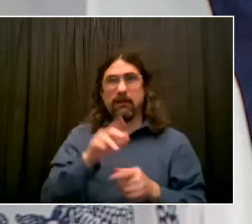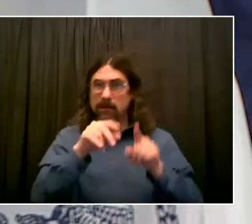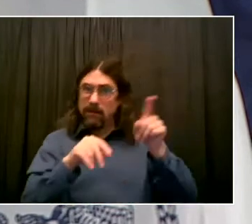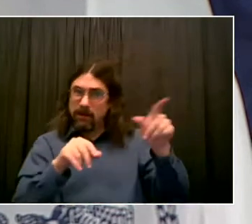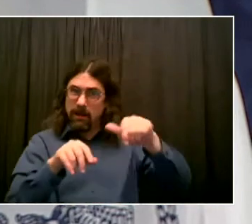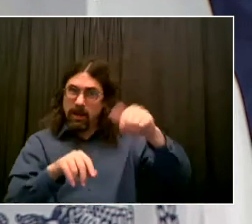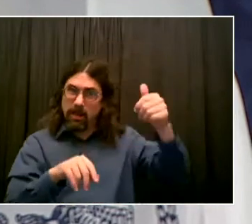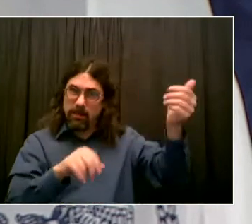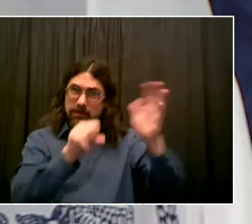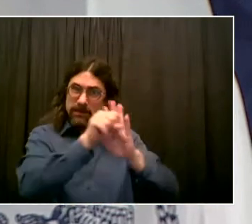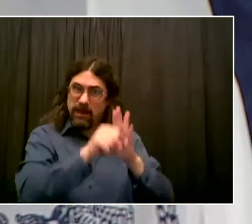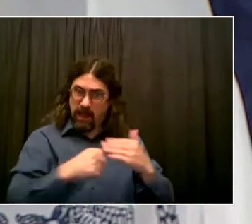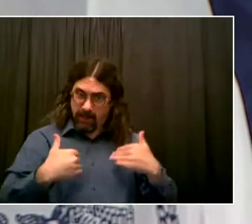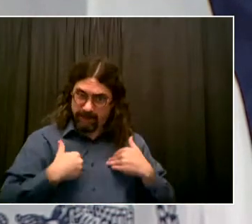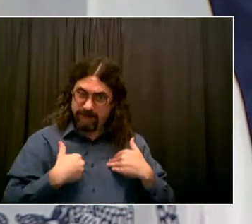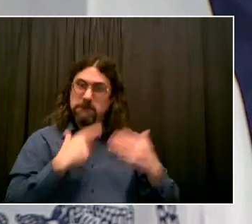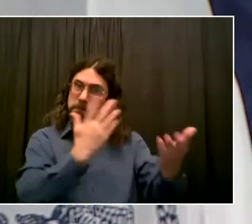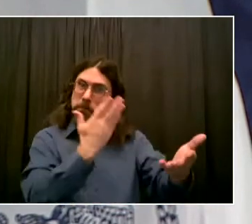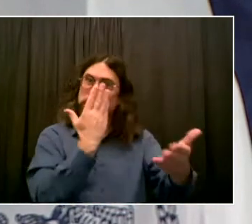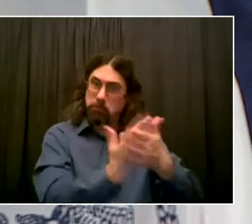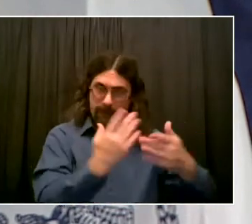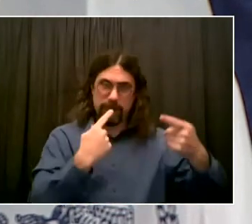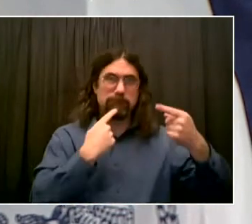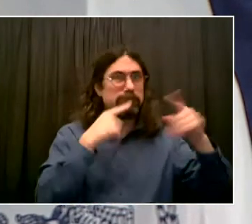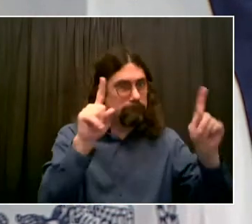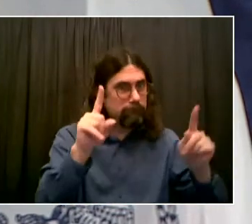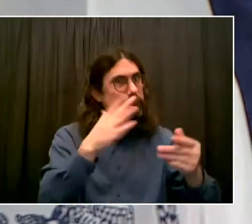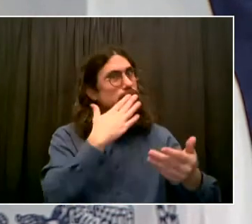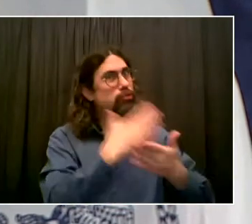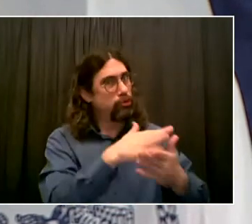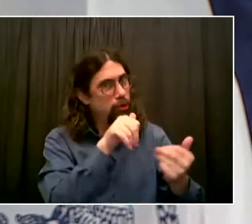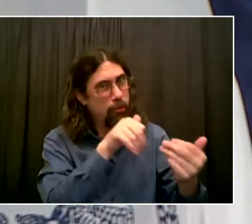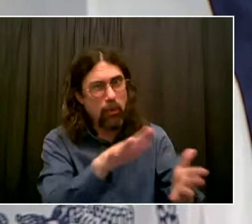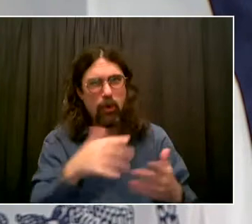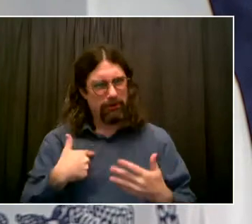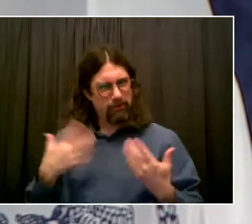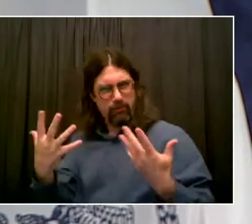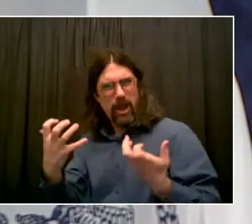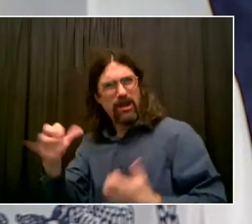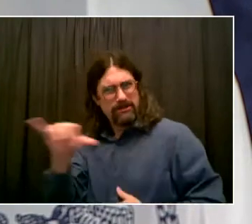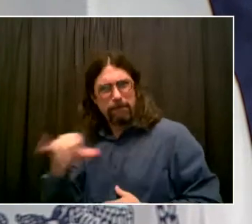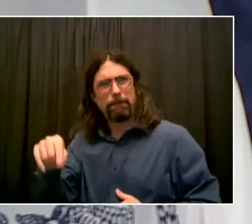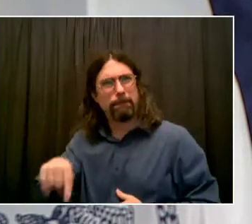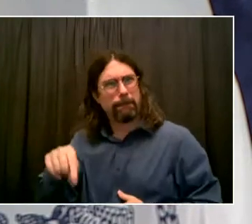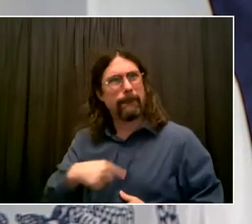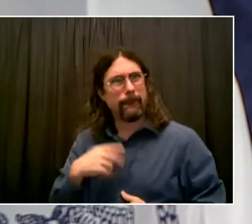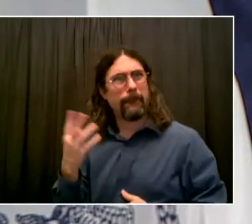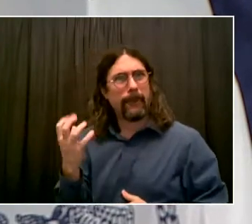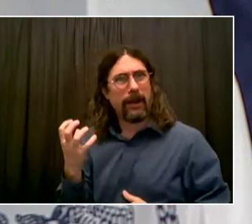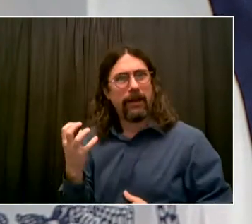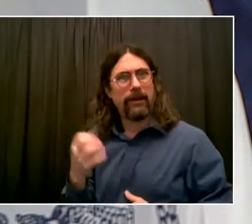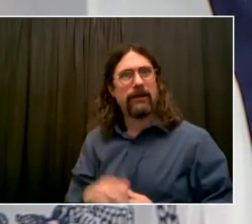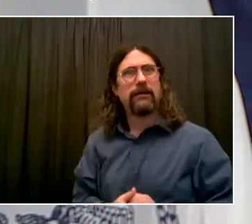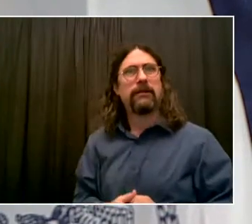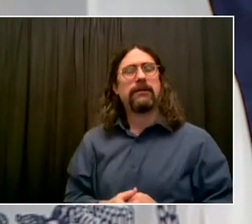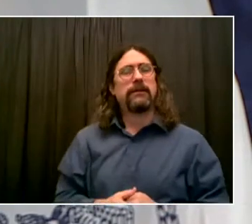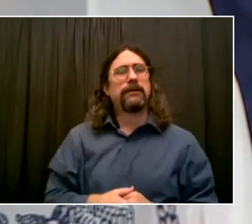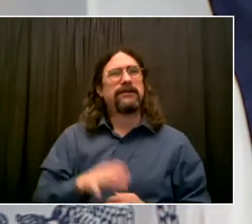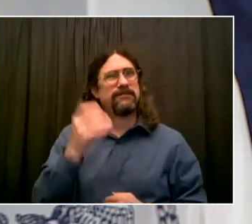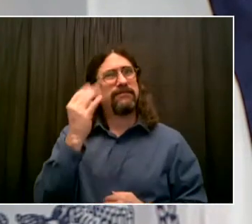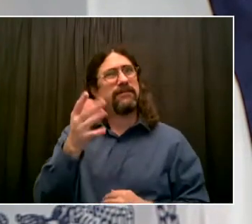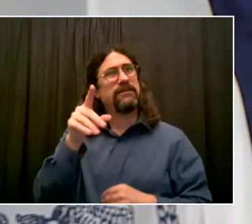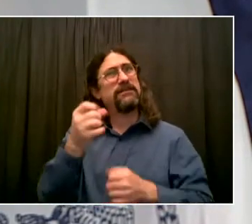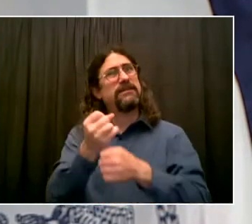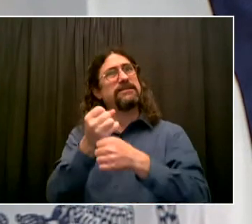with challenges, real challenges. It has to be instituted very smartly. There are legal issues to be